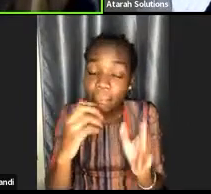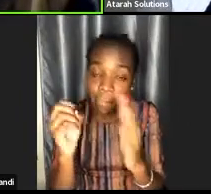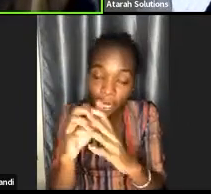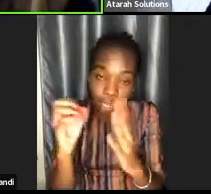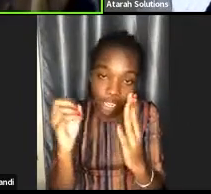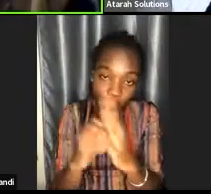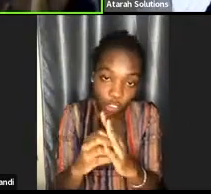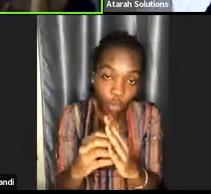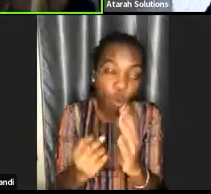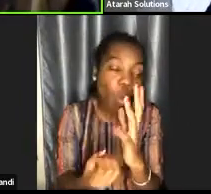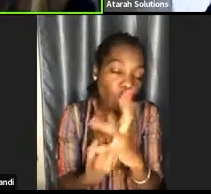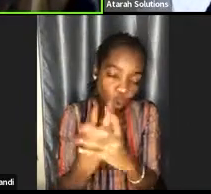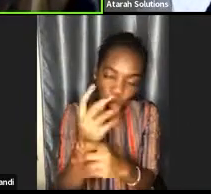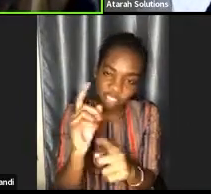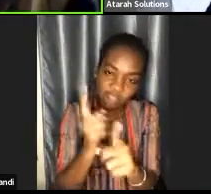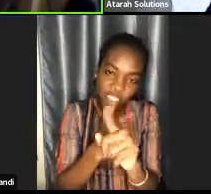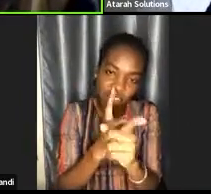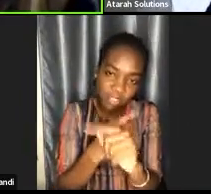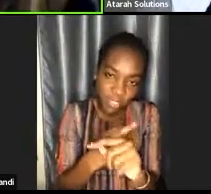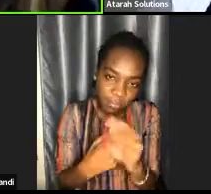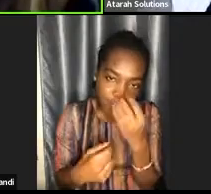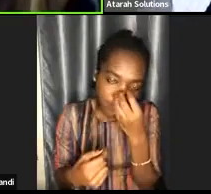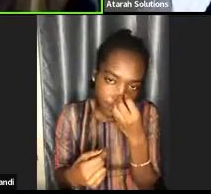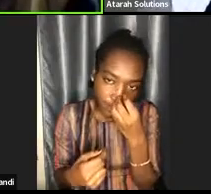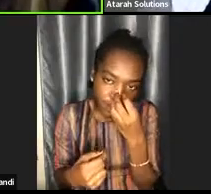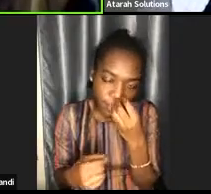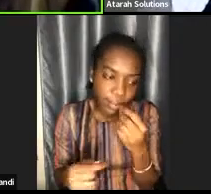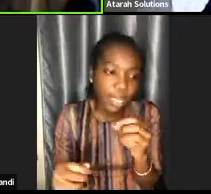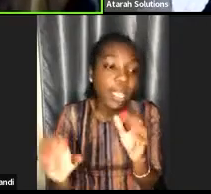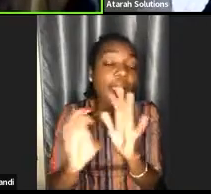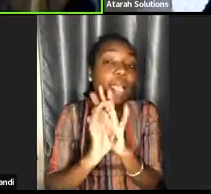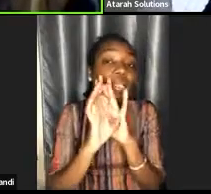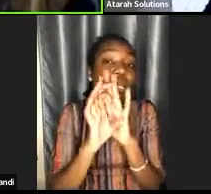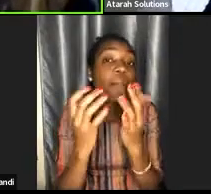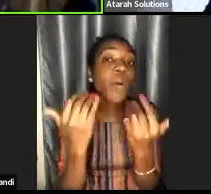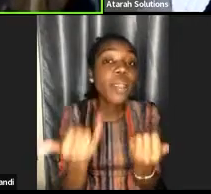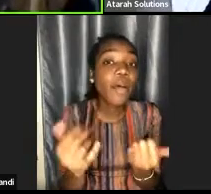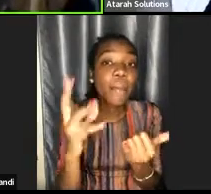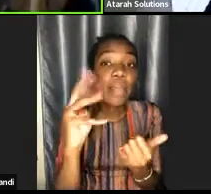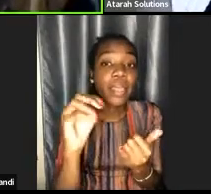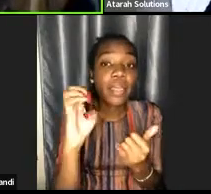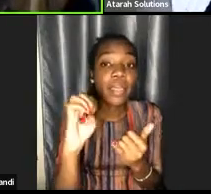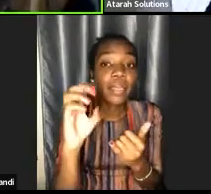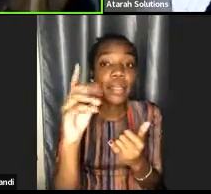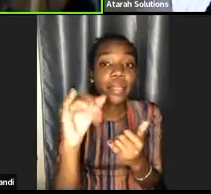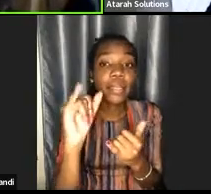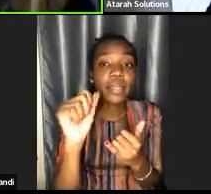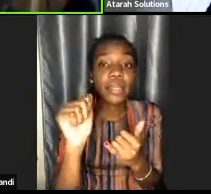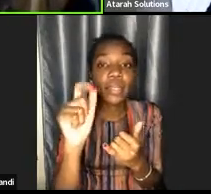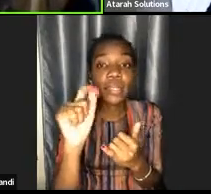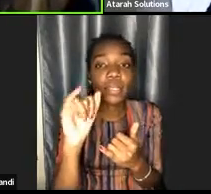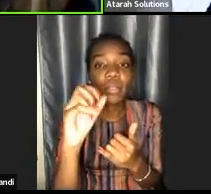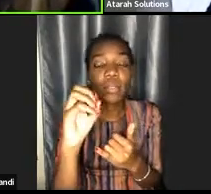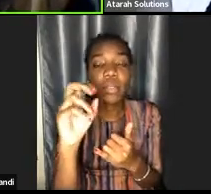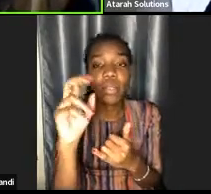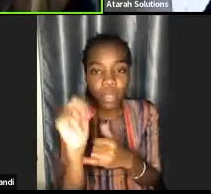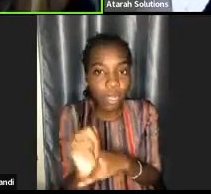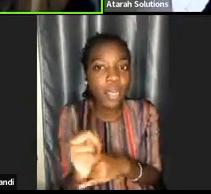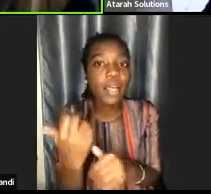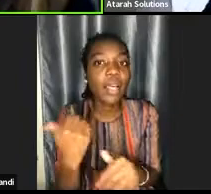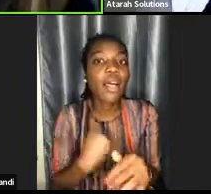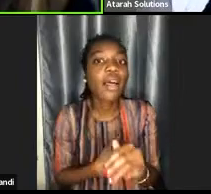leaps and bounds. Like for instance, now mediation, we have the Singapore Convention, which